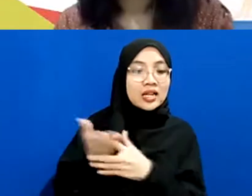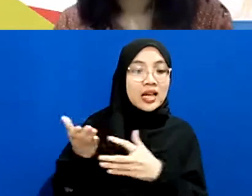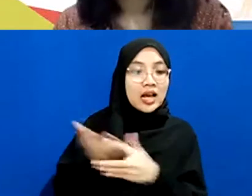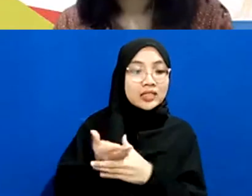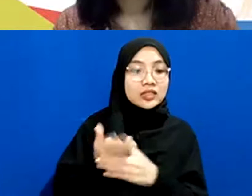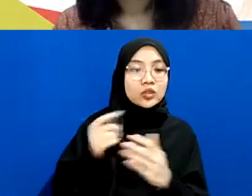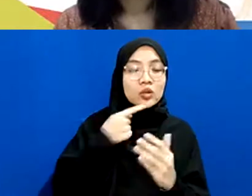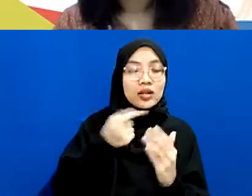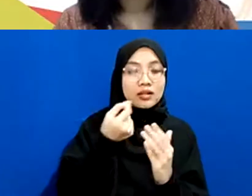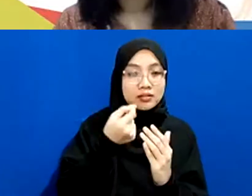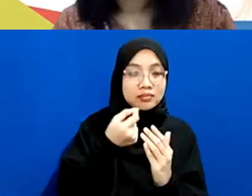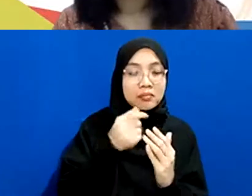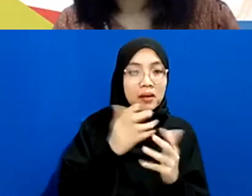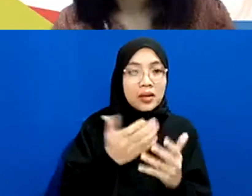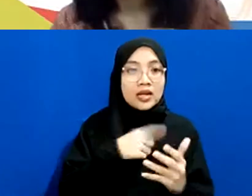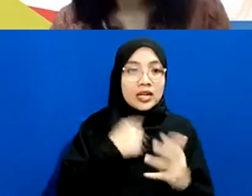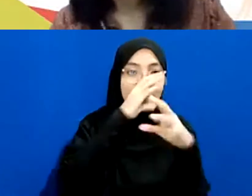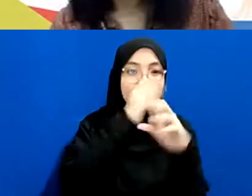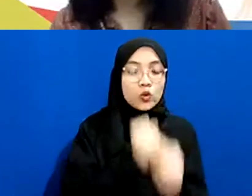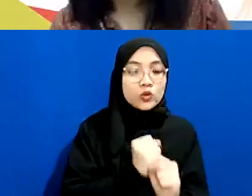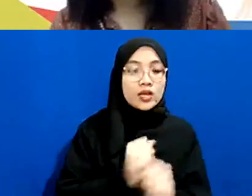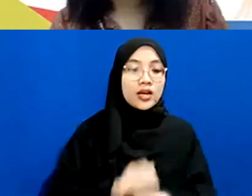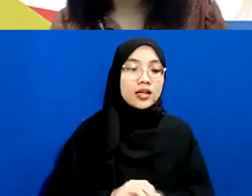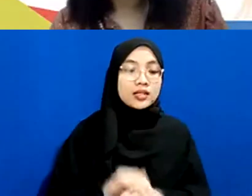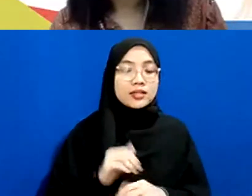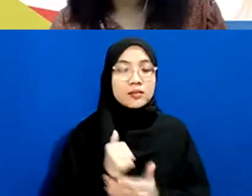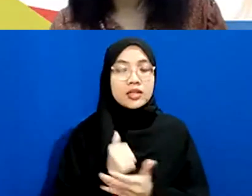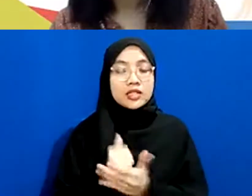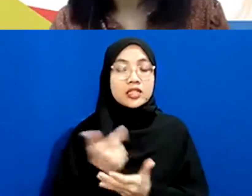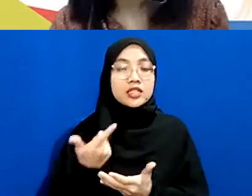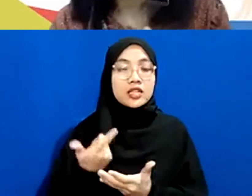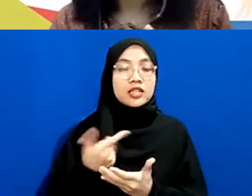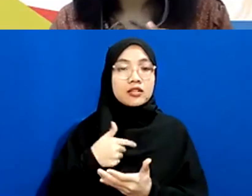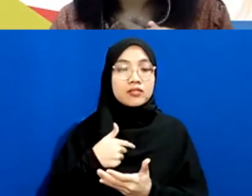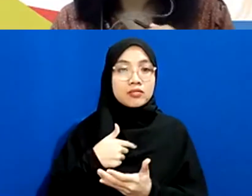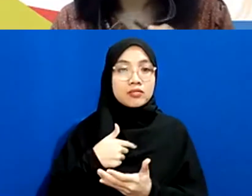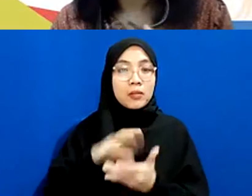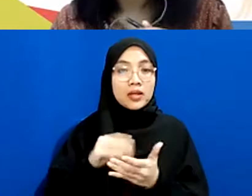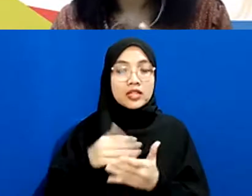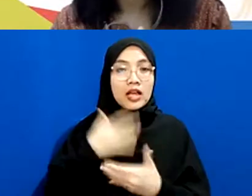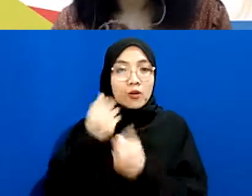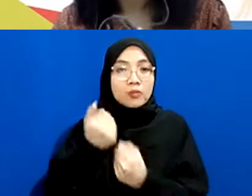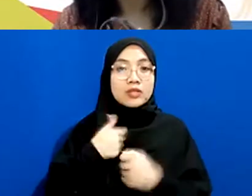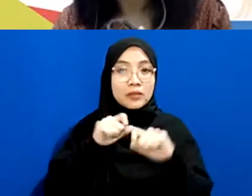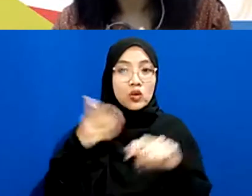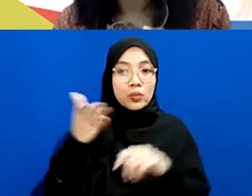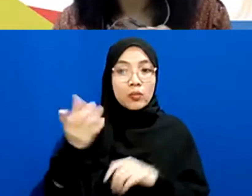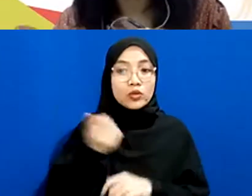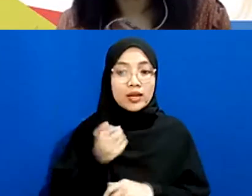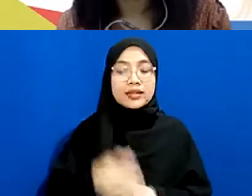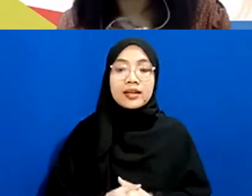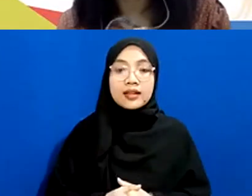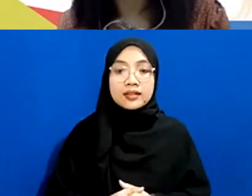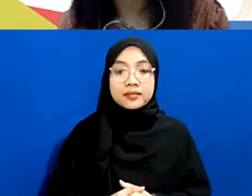answer the question. There is a question. David, do you have